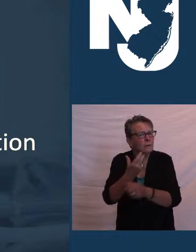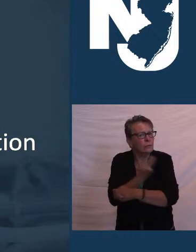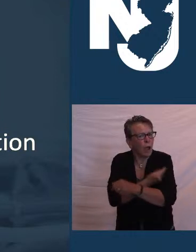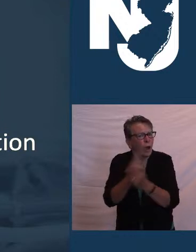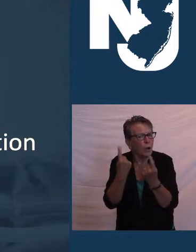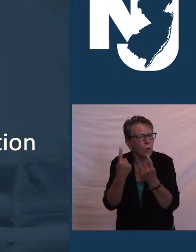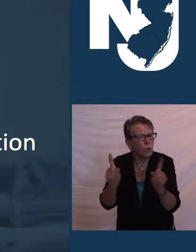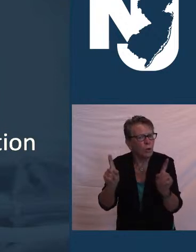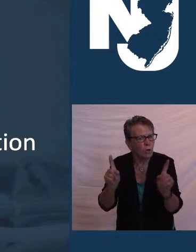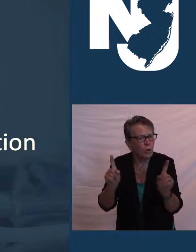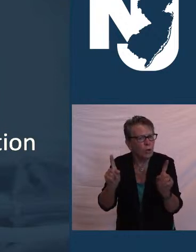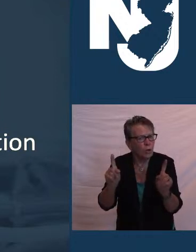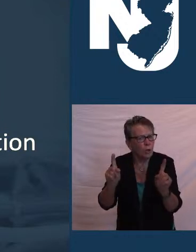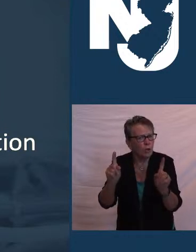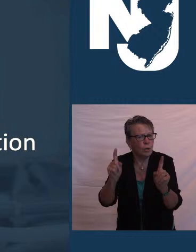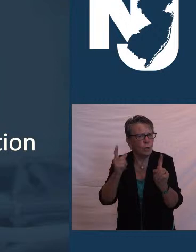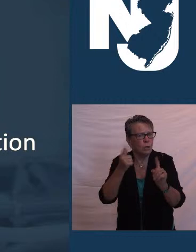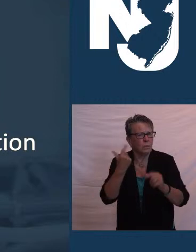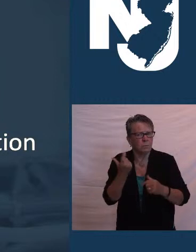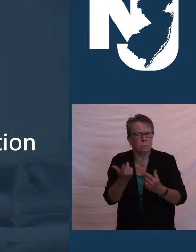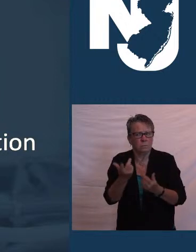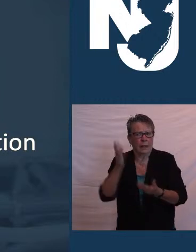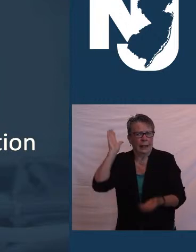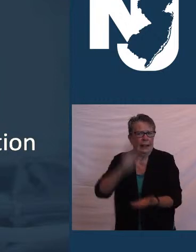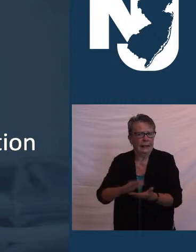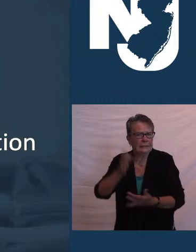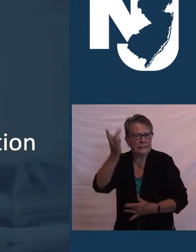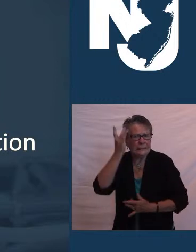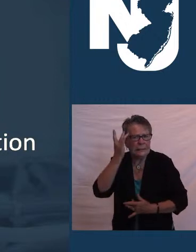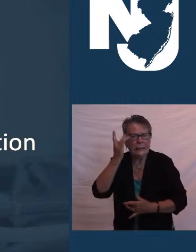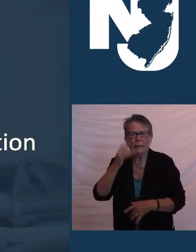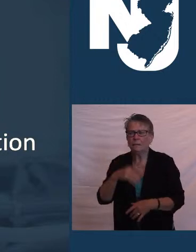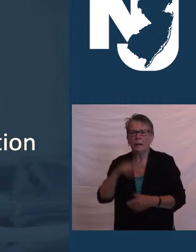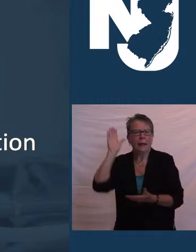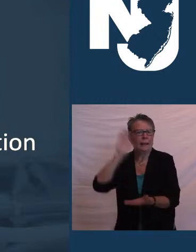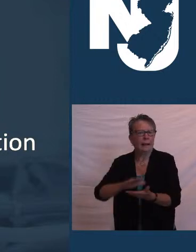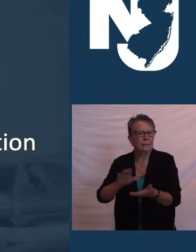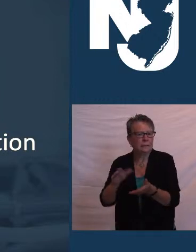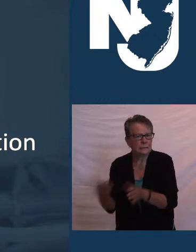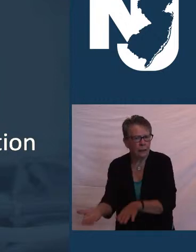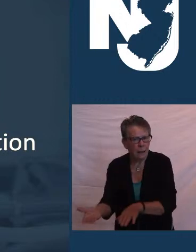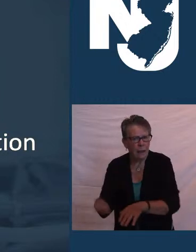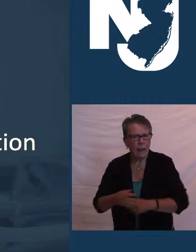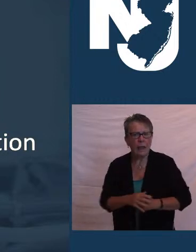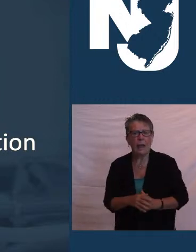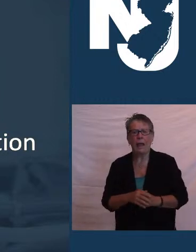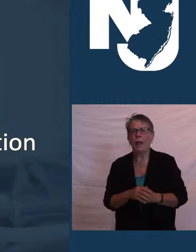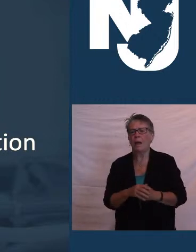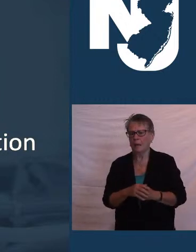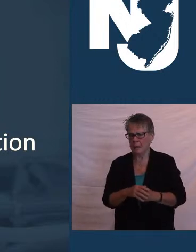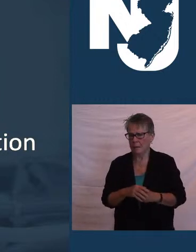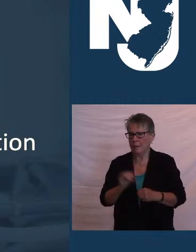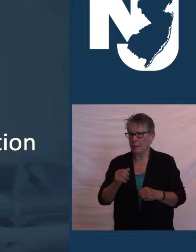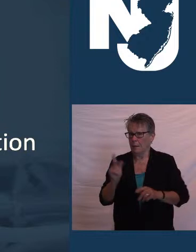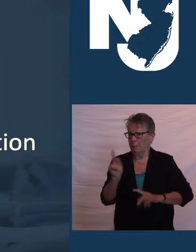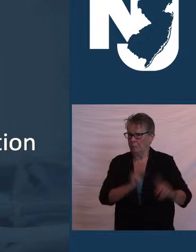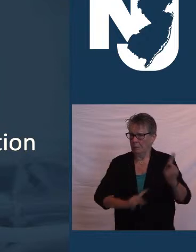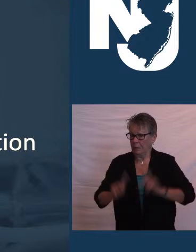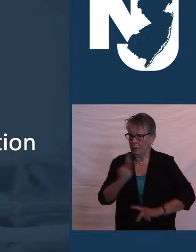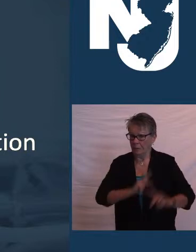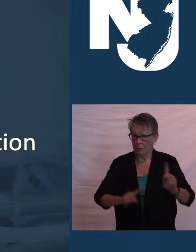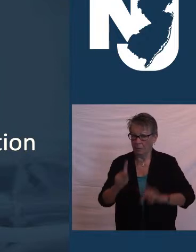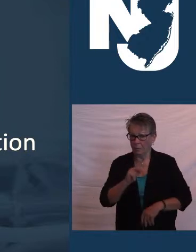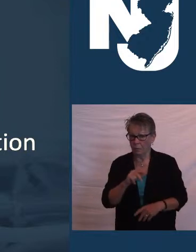complete apples-to-apples data. And what we're seeing is clear. Of everyone in New Jersey who was fully vaccinated by